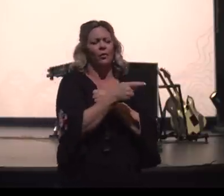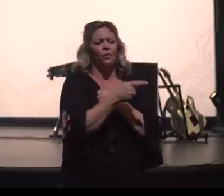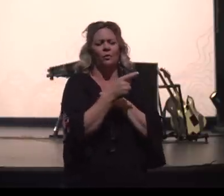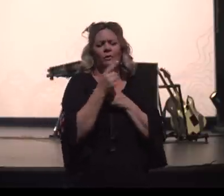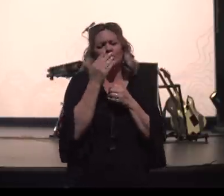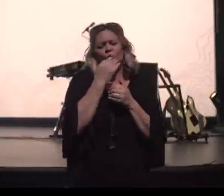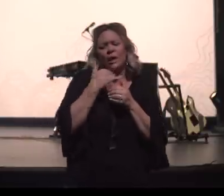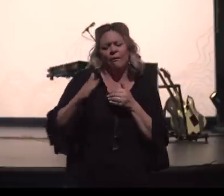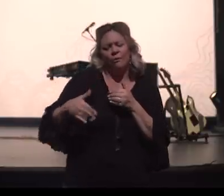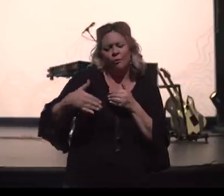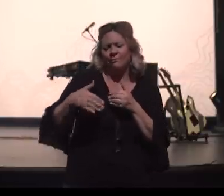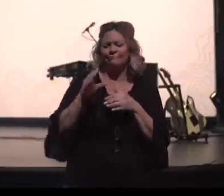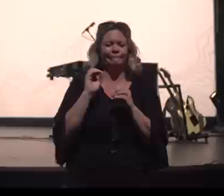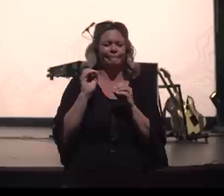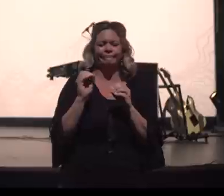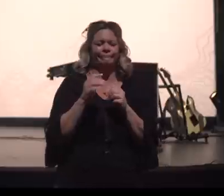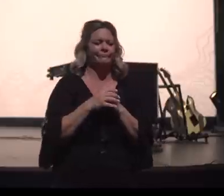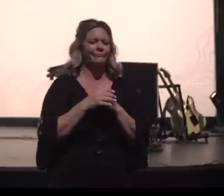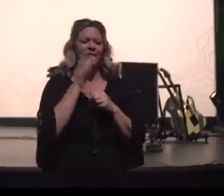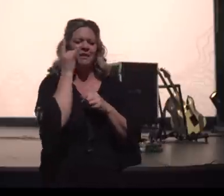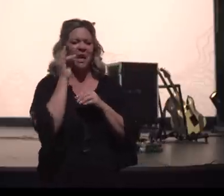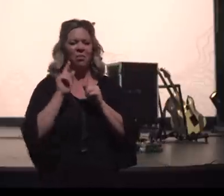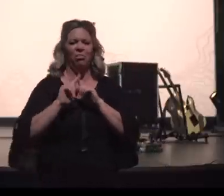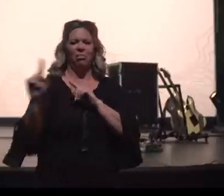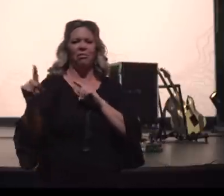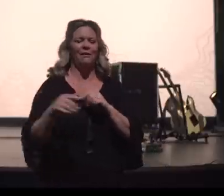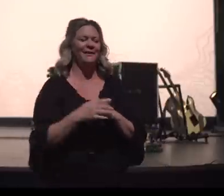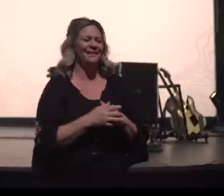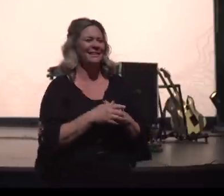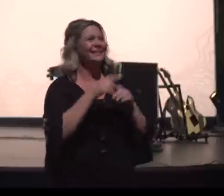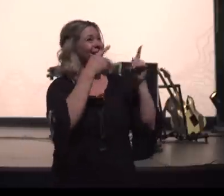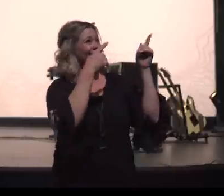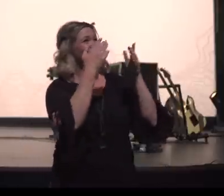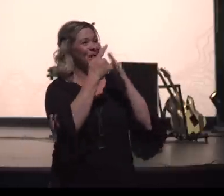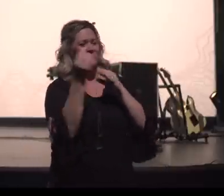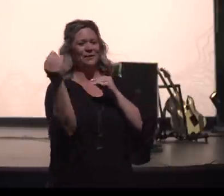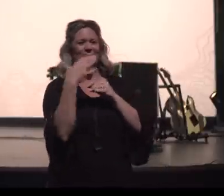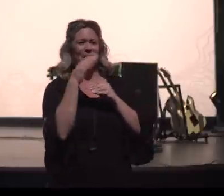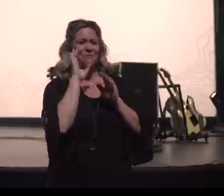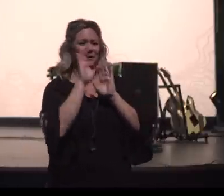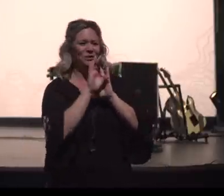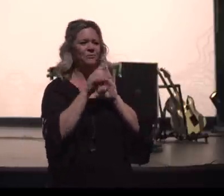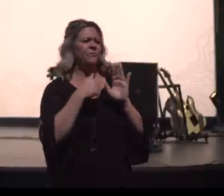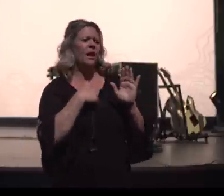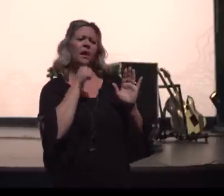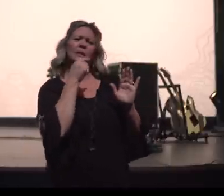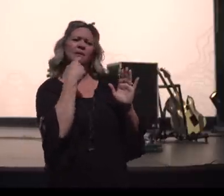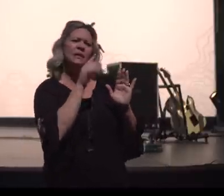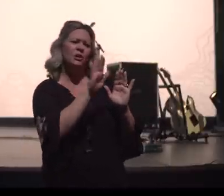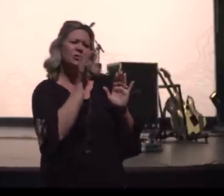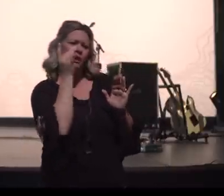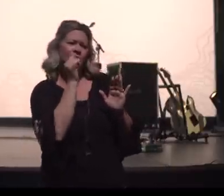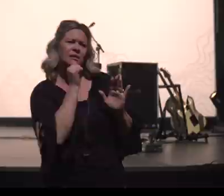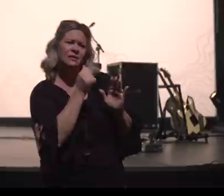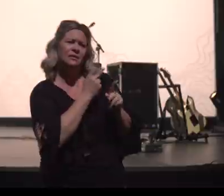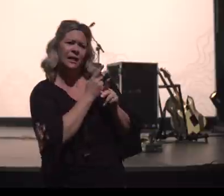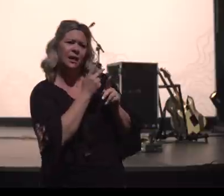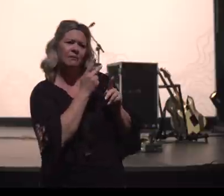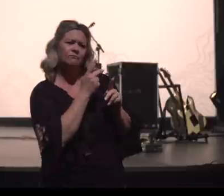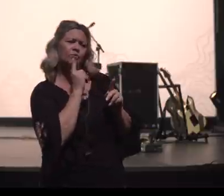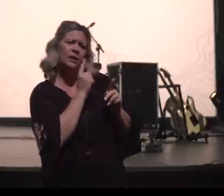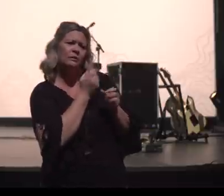sweet. In fact, someone sent me this picture this past week. I cracked up. It says, I'm not saying your cat doesn't care about you,